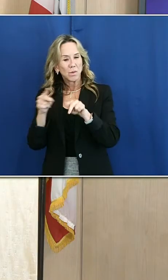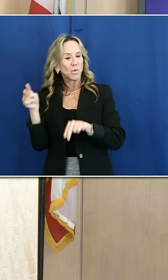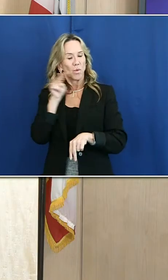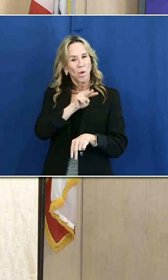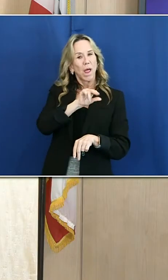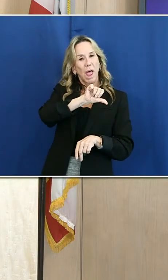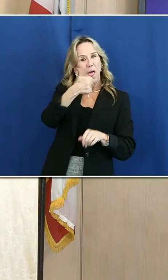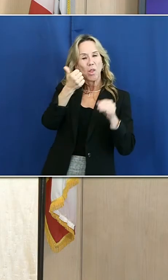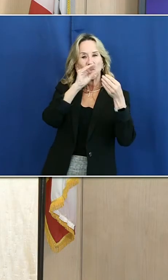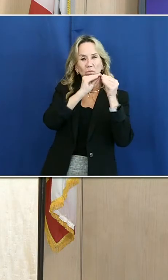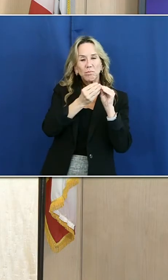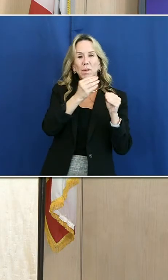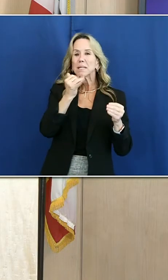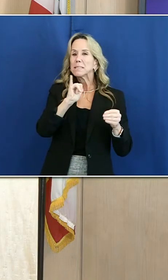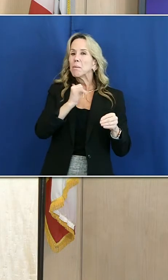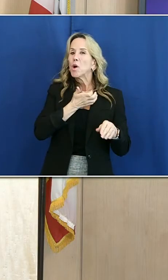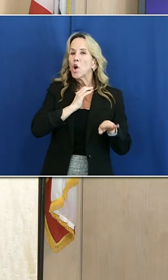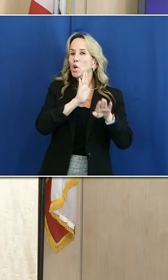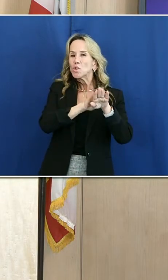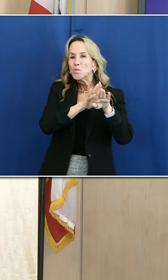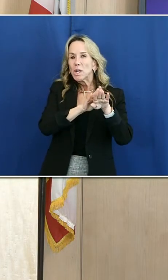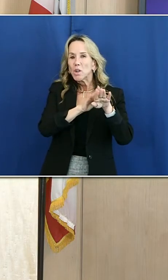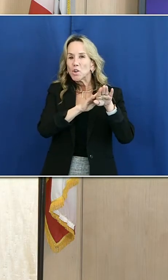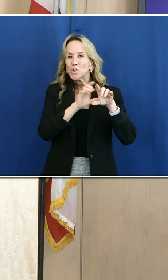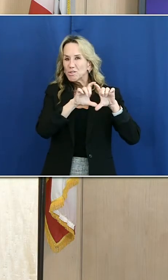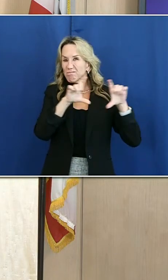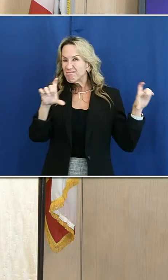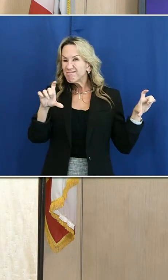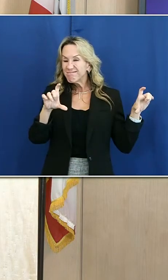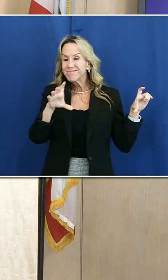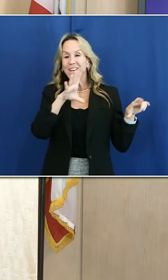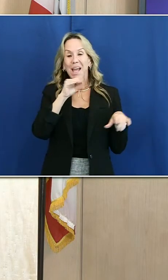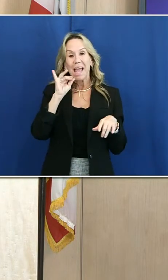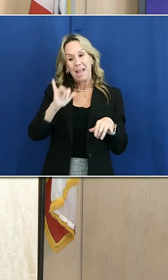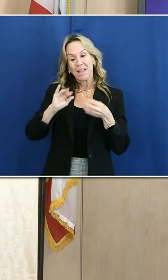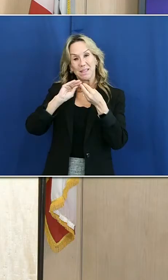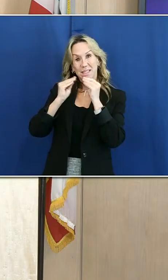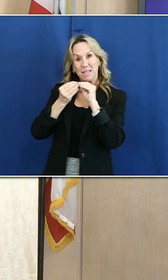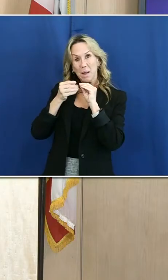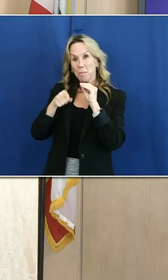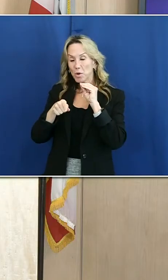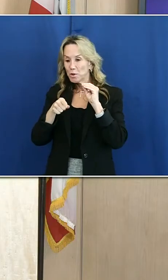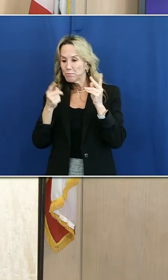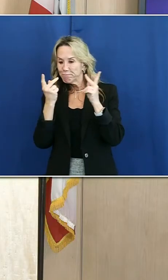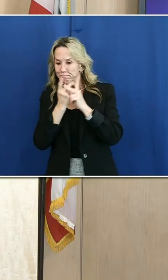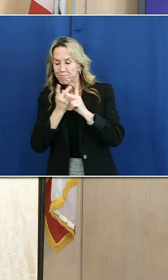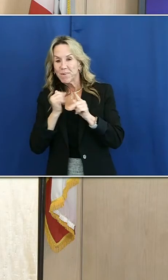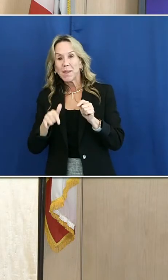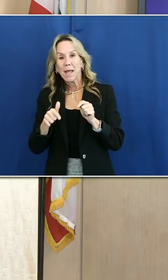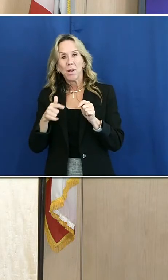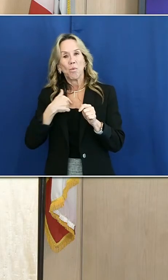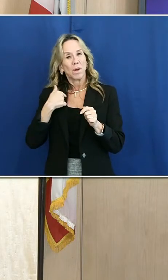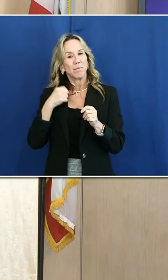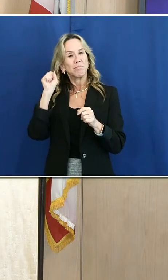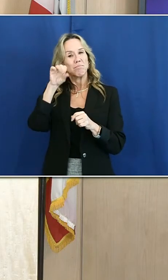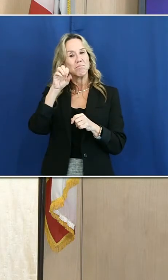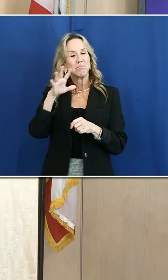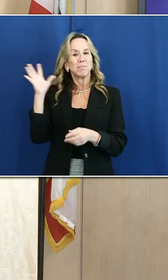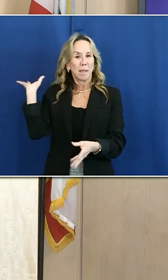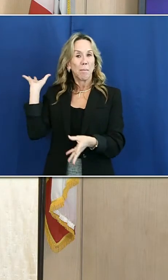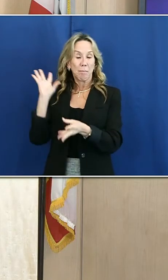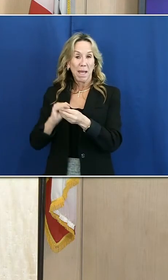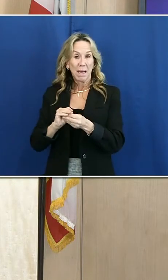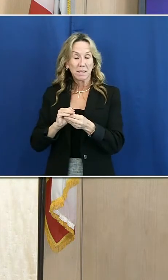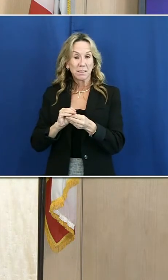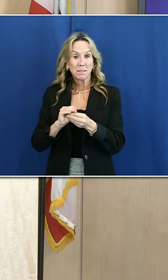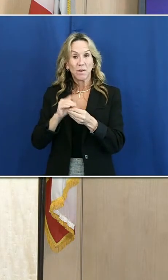in our triggers dashboard, as well as the metrics that have been included in the past monitoring list.